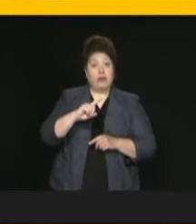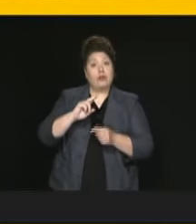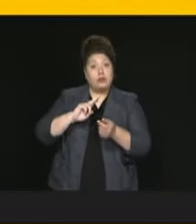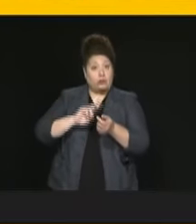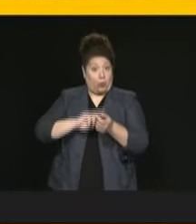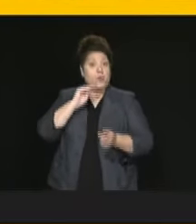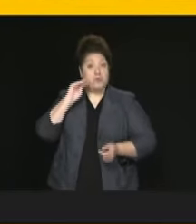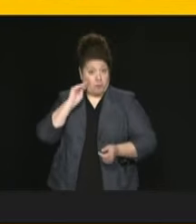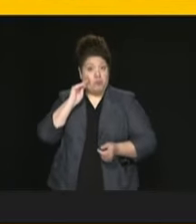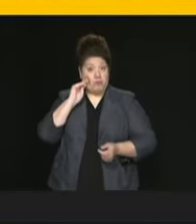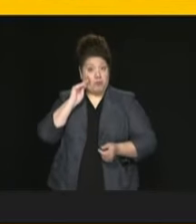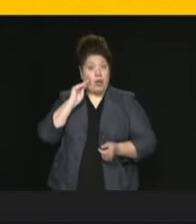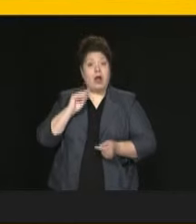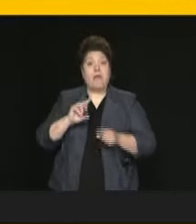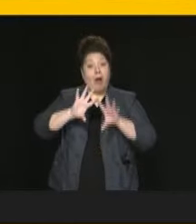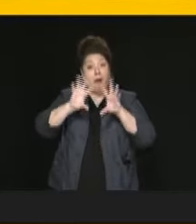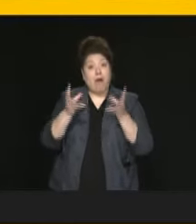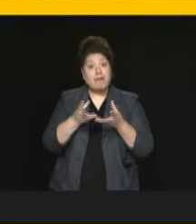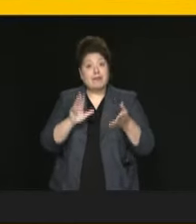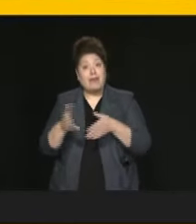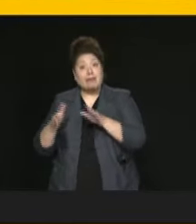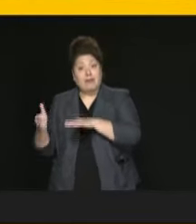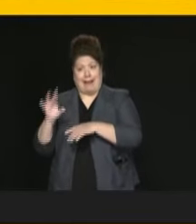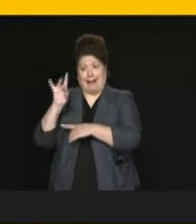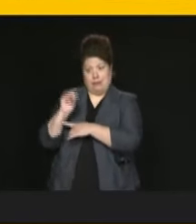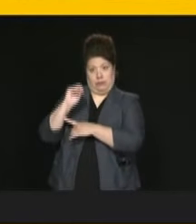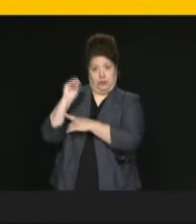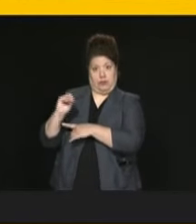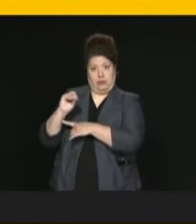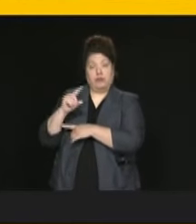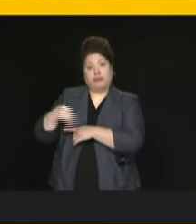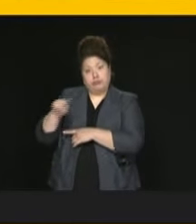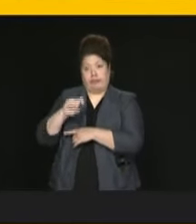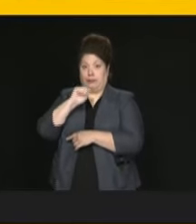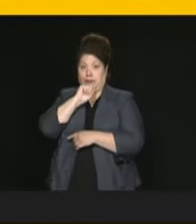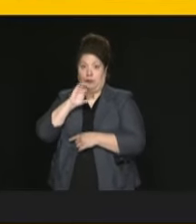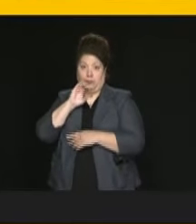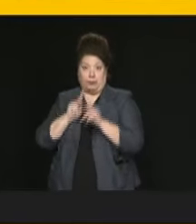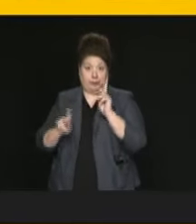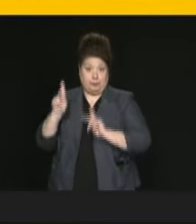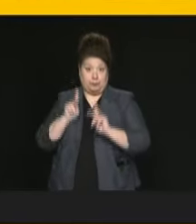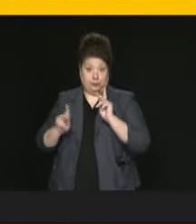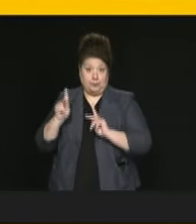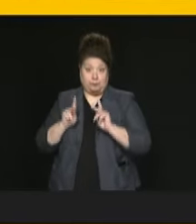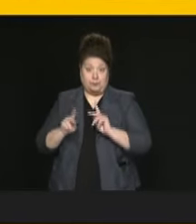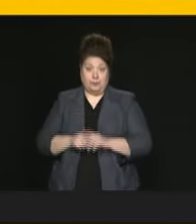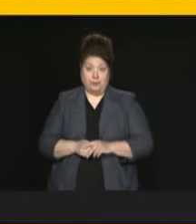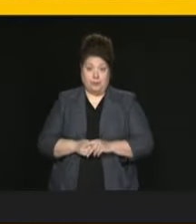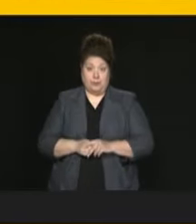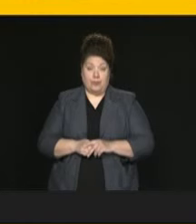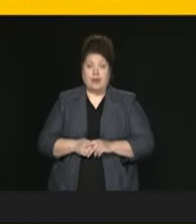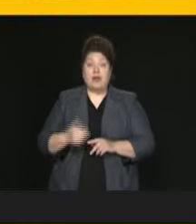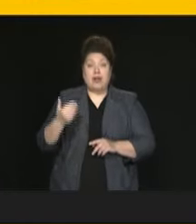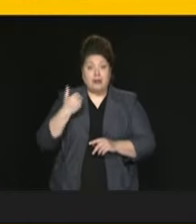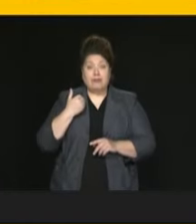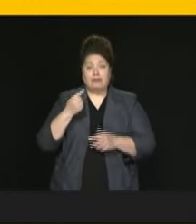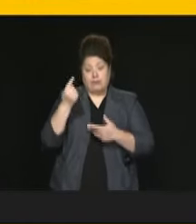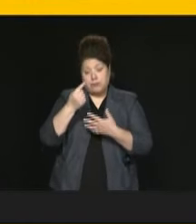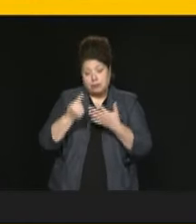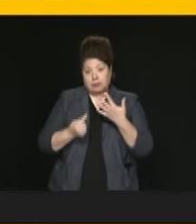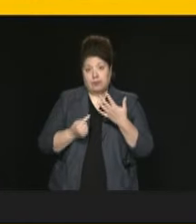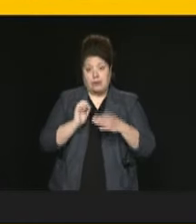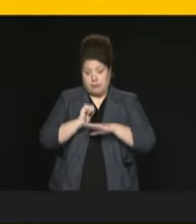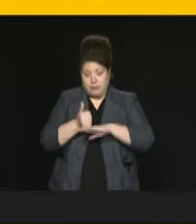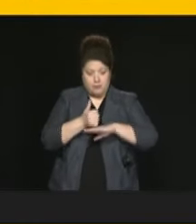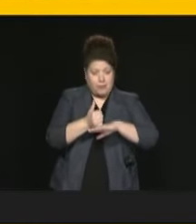among seniors residing in these settings. A range of measures has been implemented in an effort to prevent the introduction